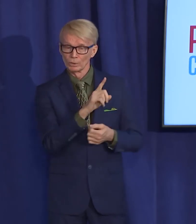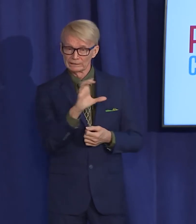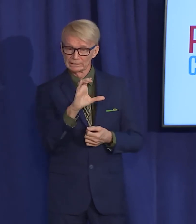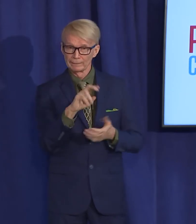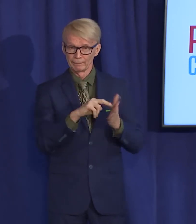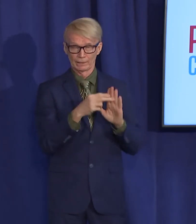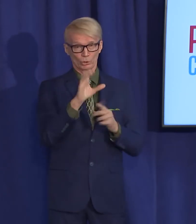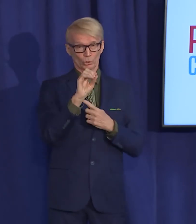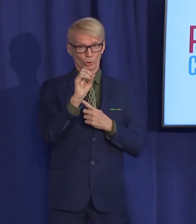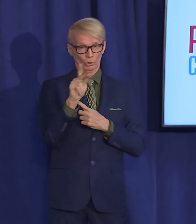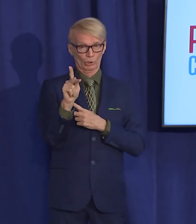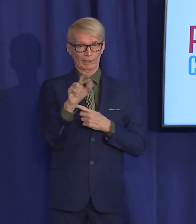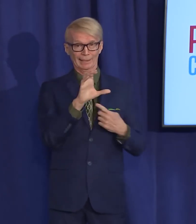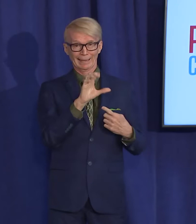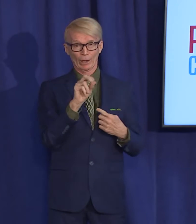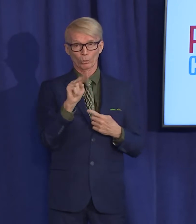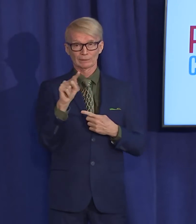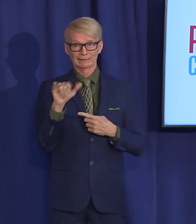includes Cook County judges.